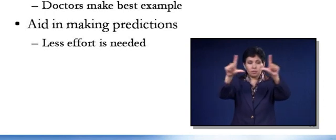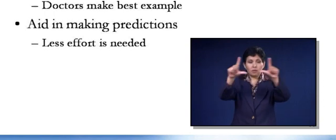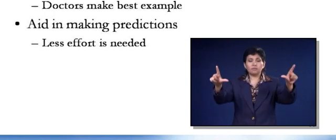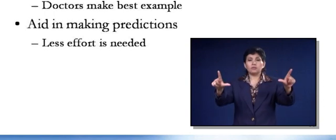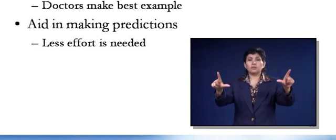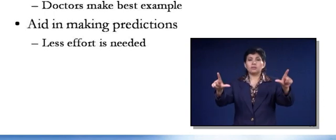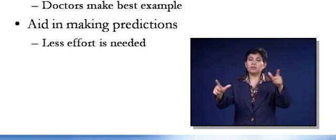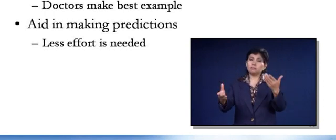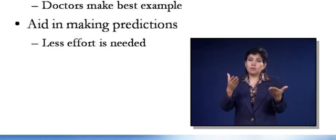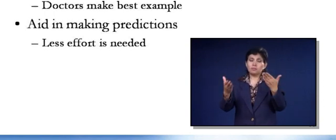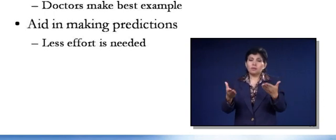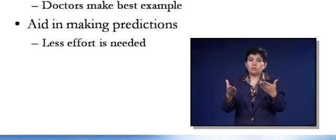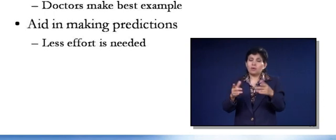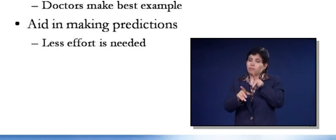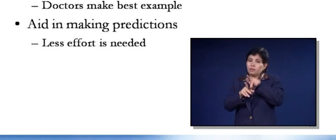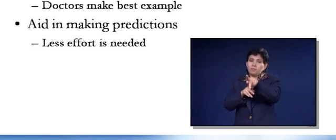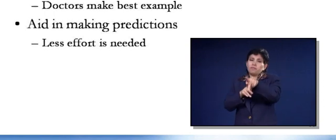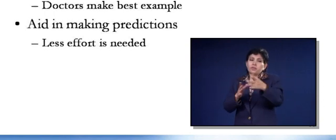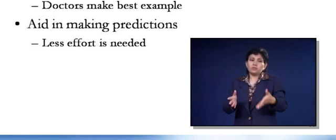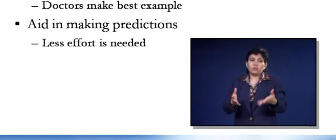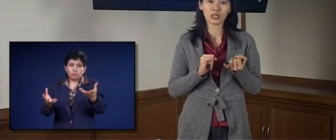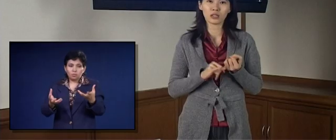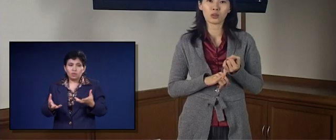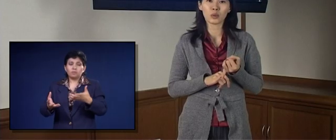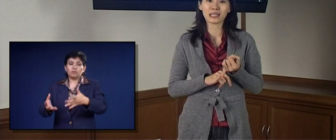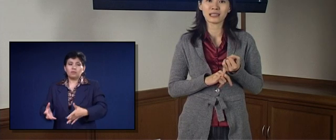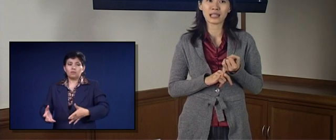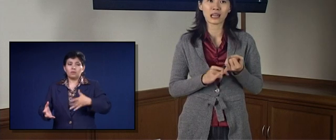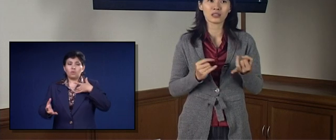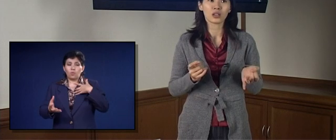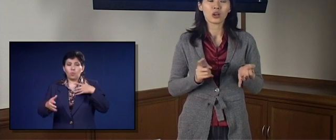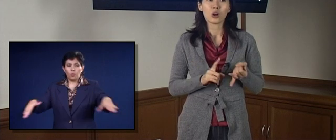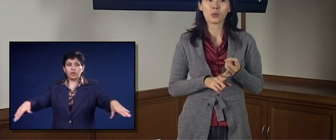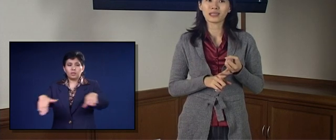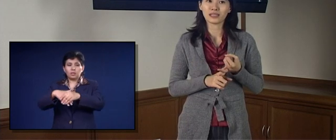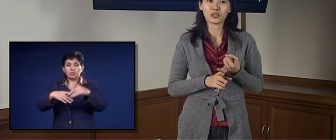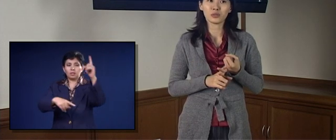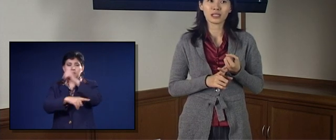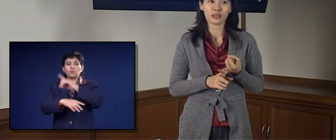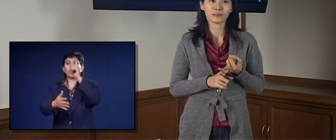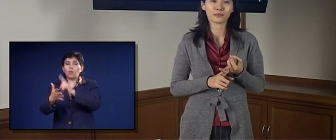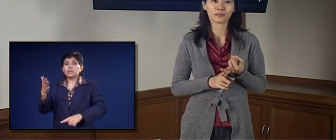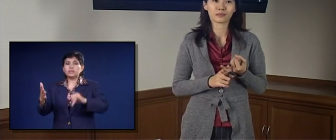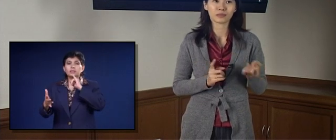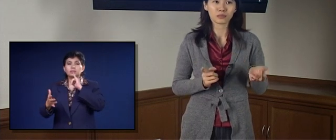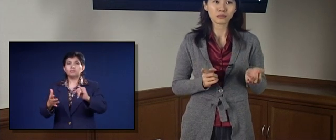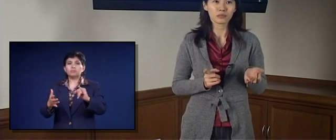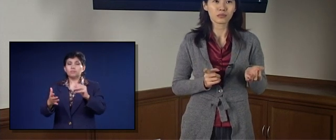it in. You might see a professional. You want to fill it in on where he stays or what he's using.